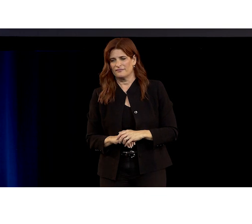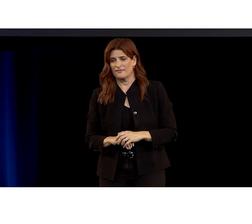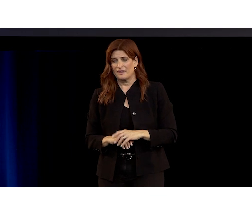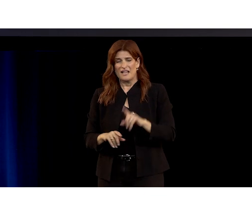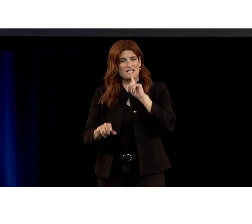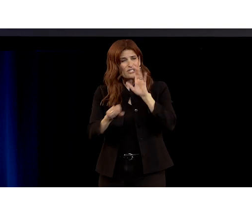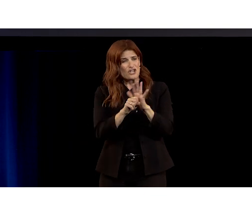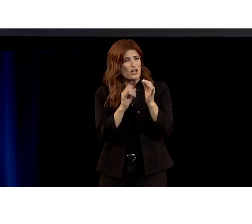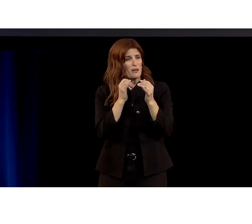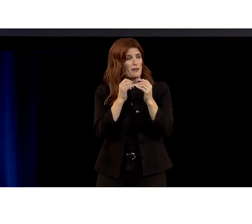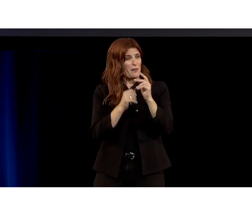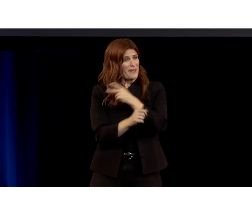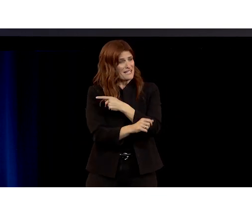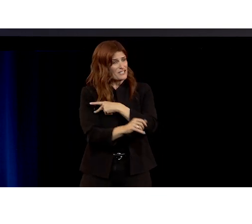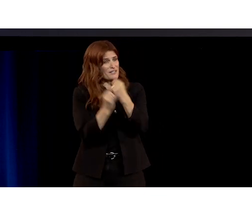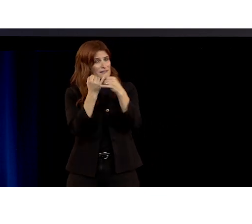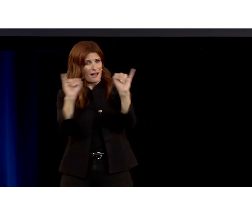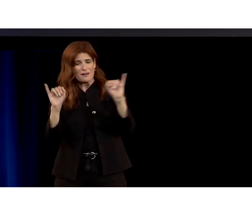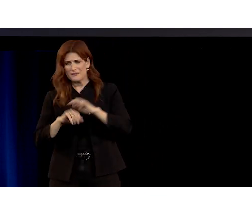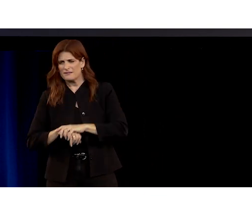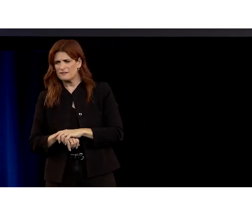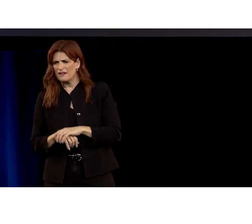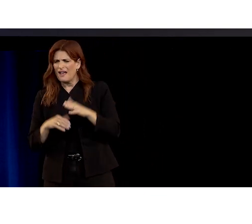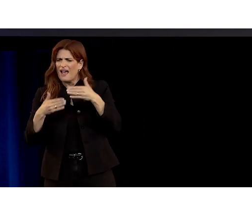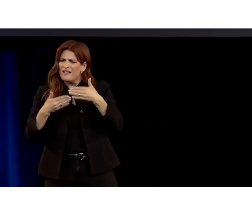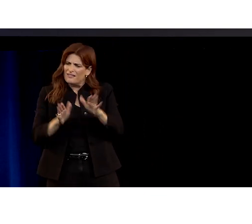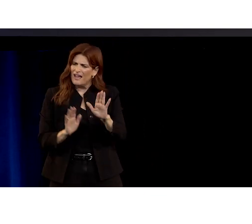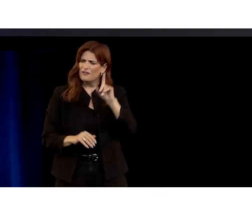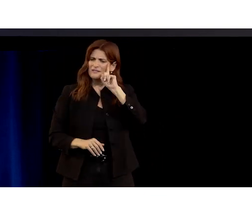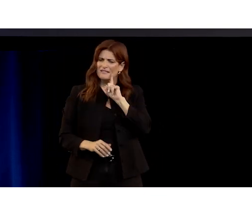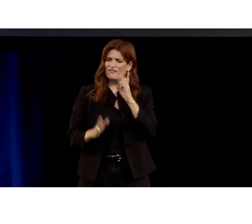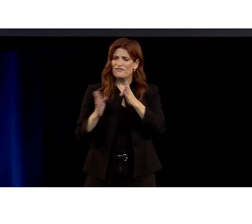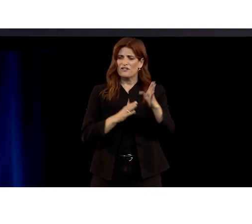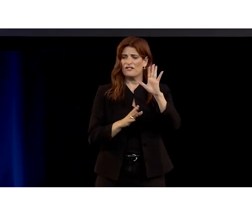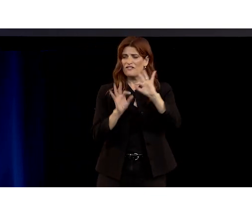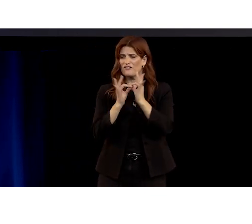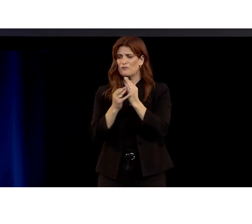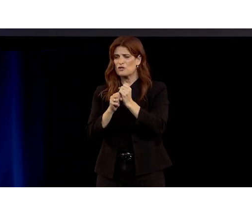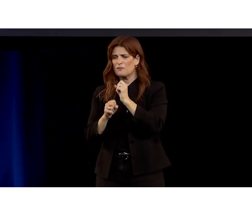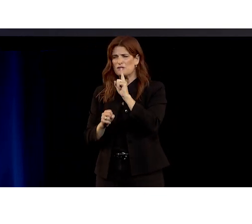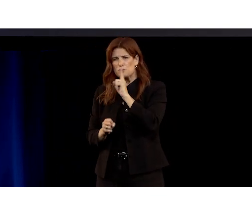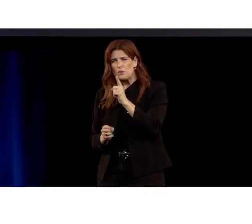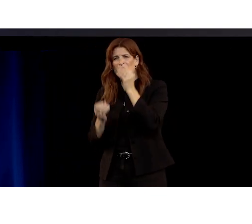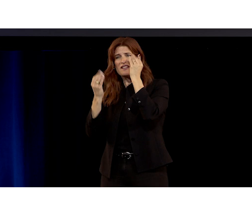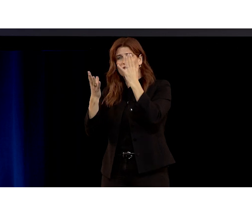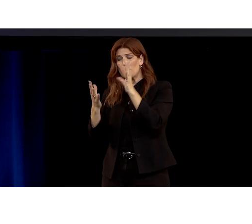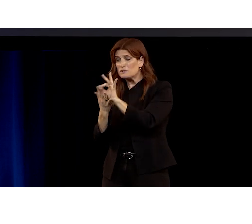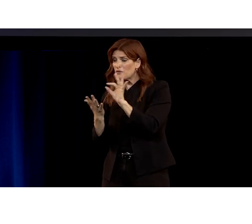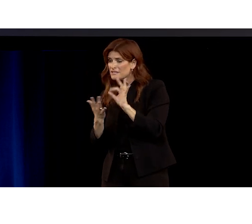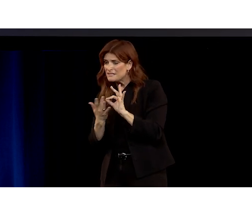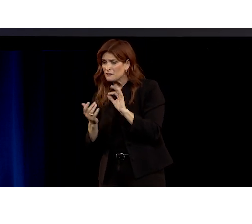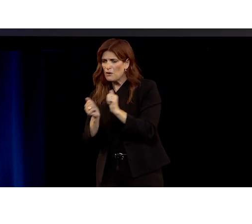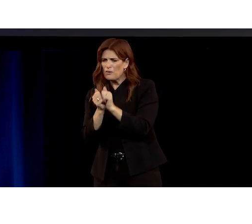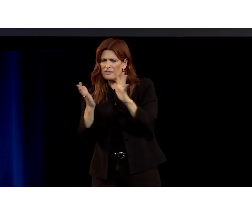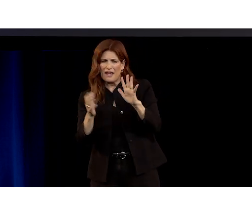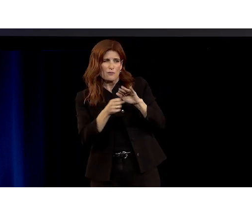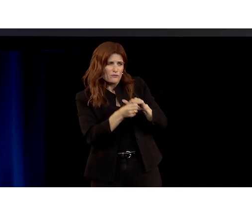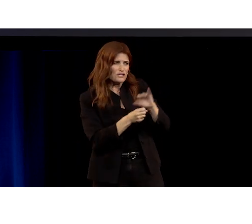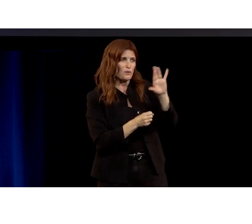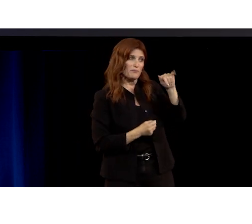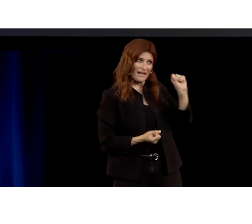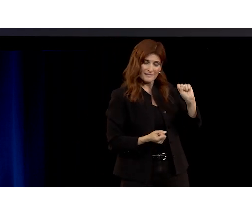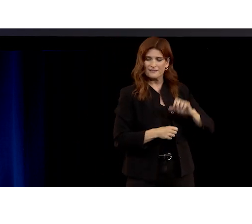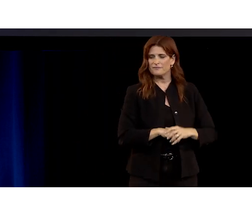to make? Is this truly informed choice, or is it being informed by medical bias, the assumption that hearing